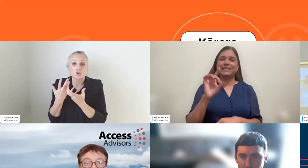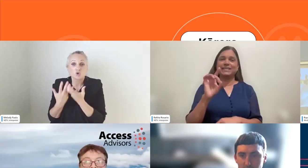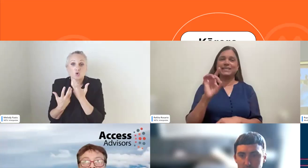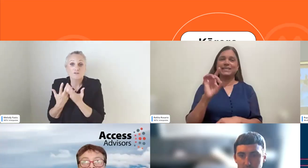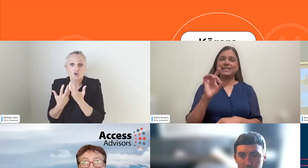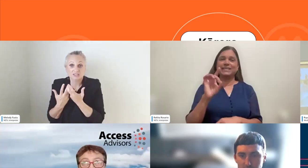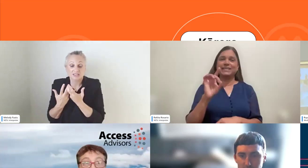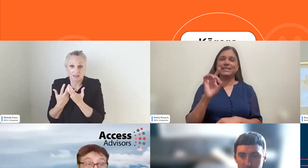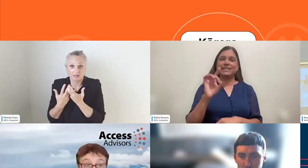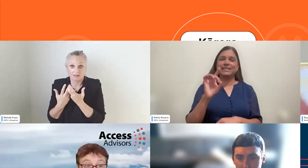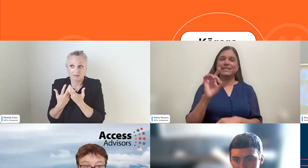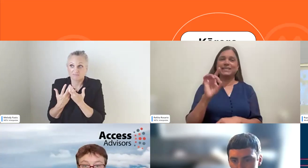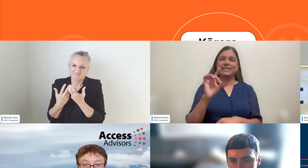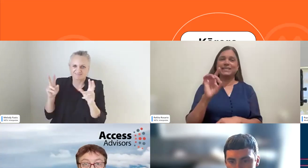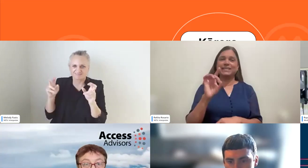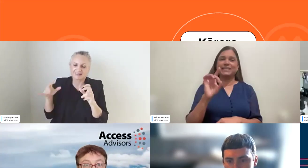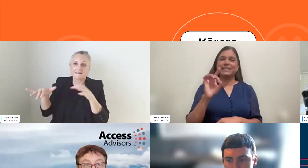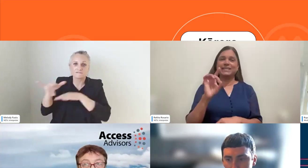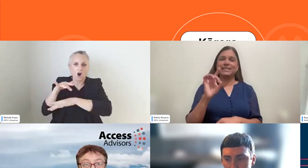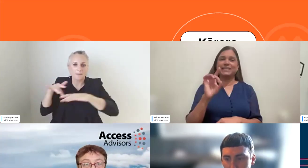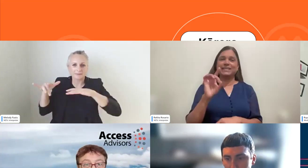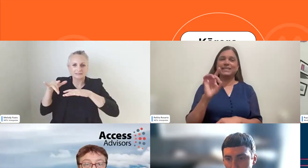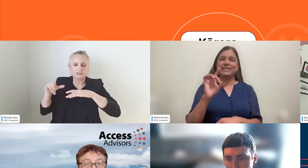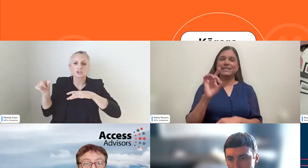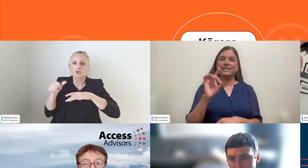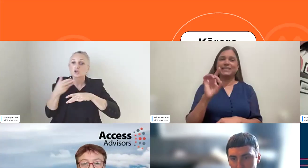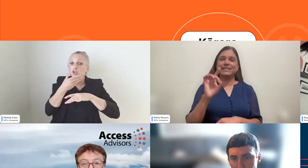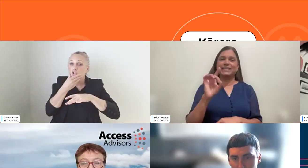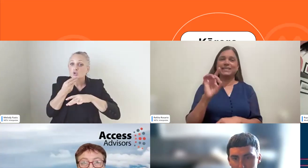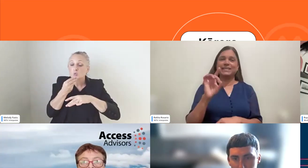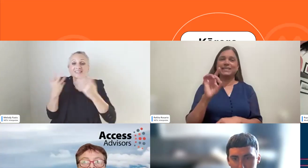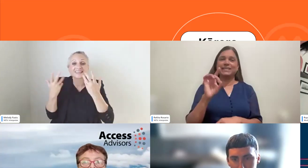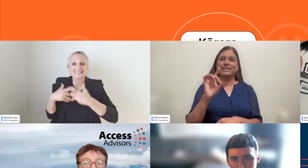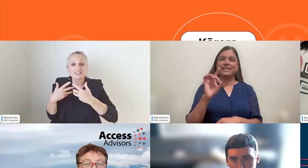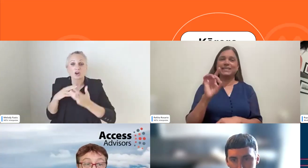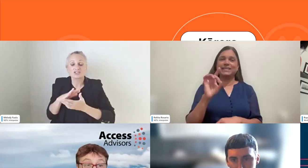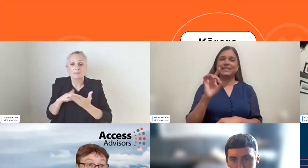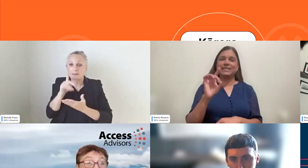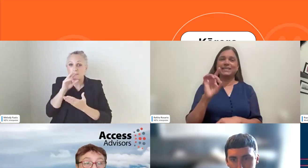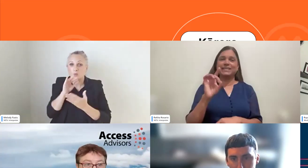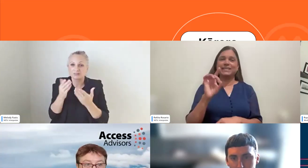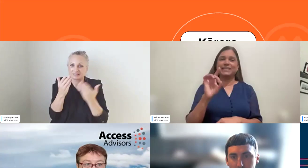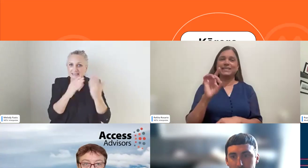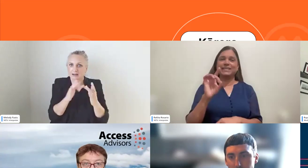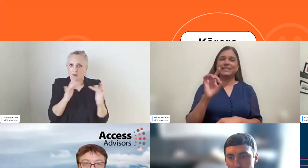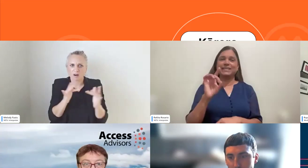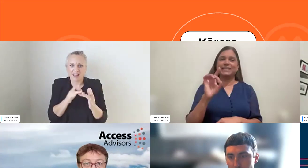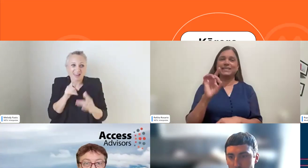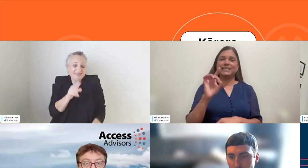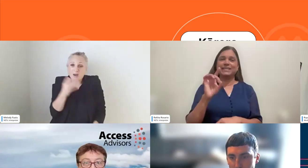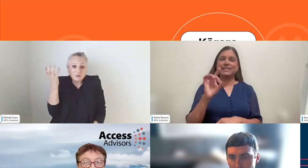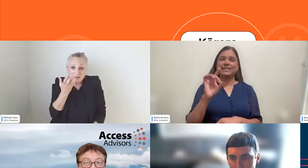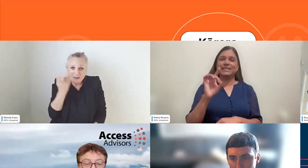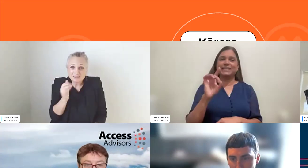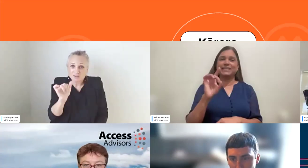up technology and allow people to study online. This is amazing, right? This increases